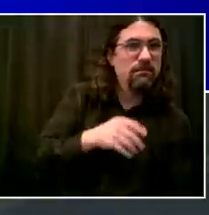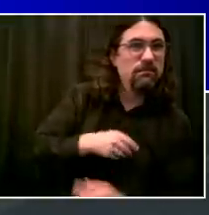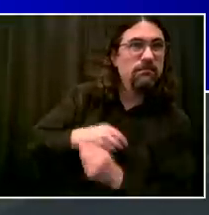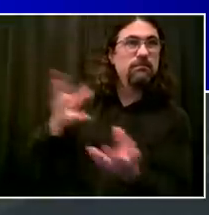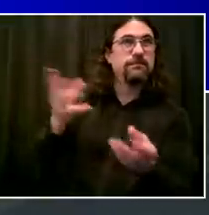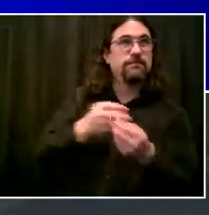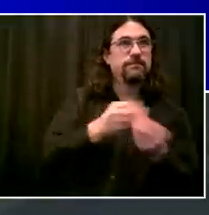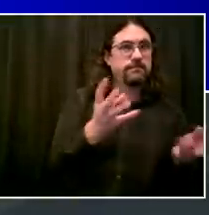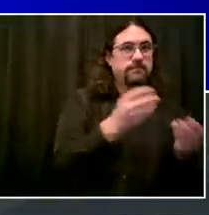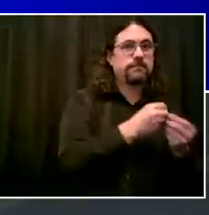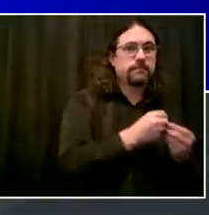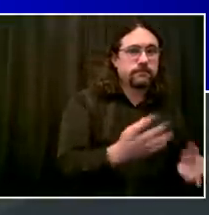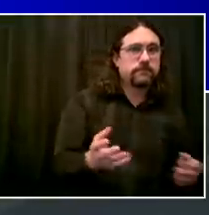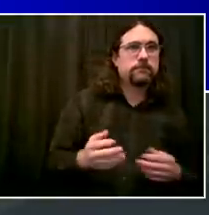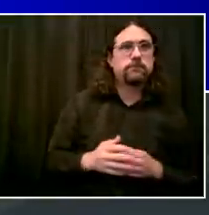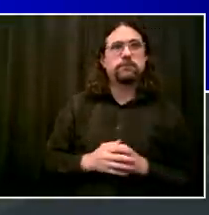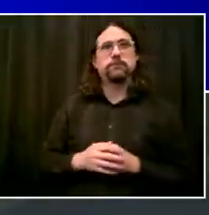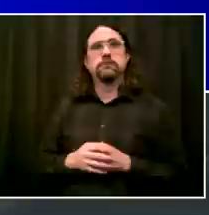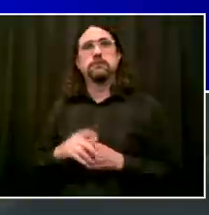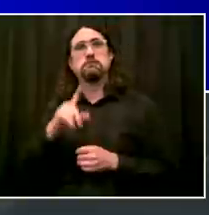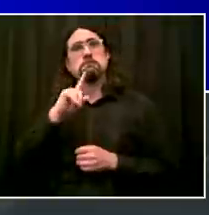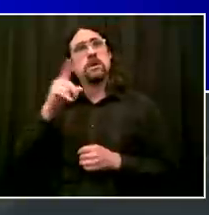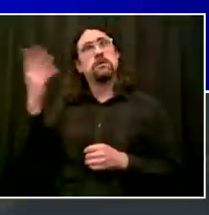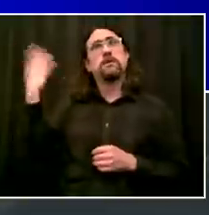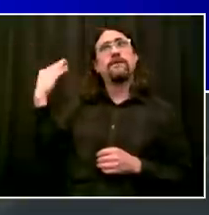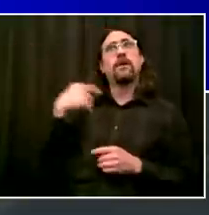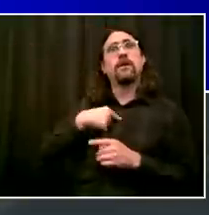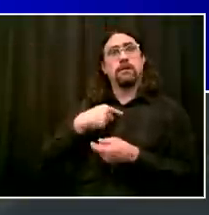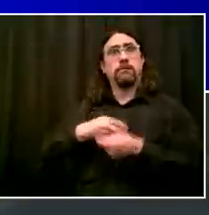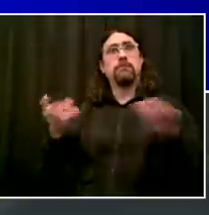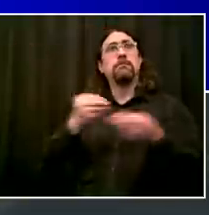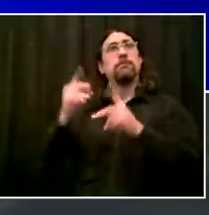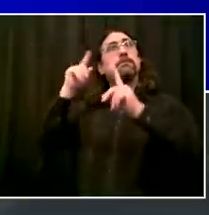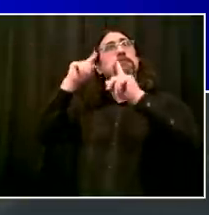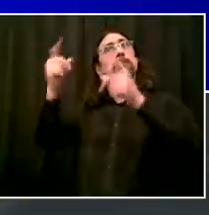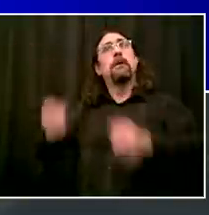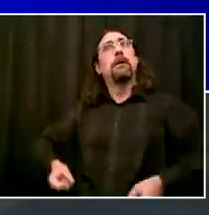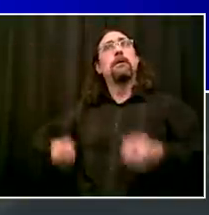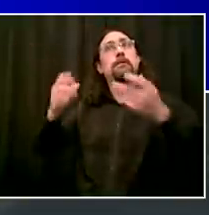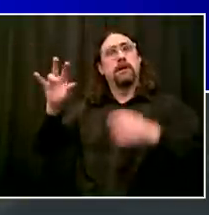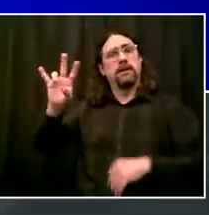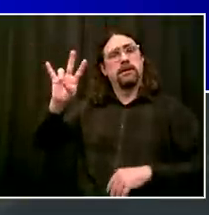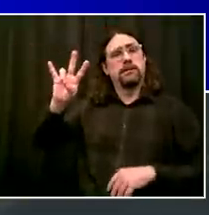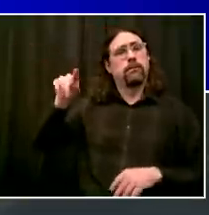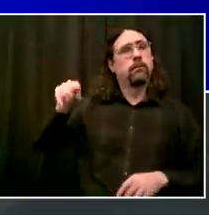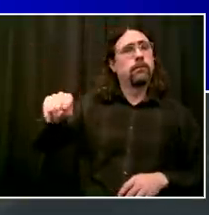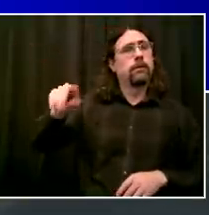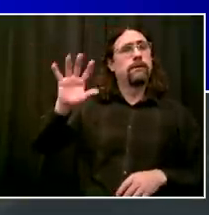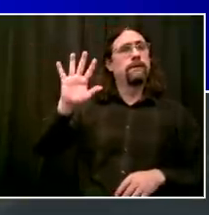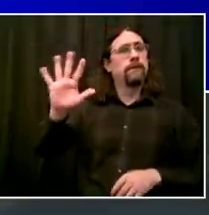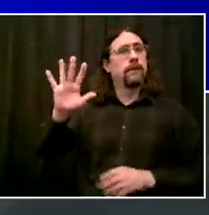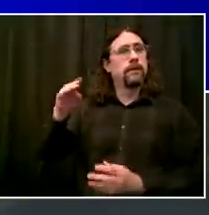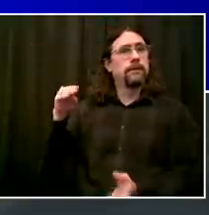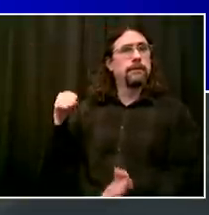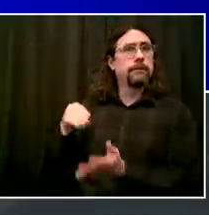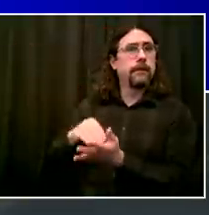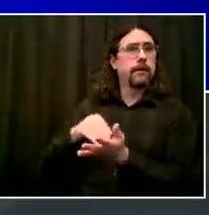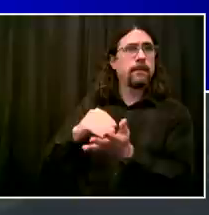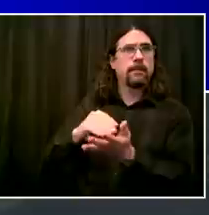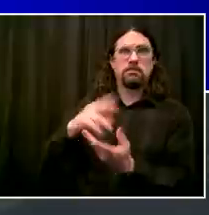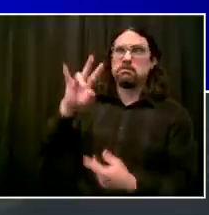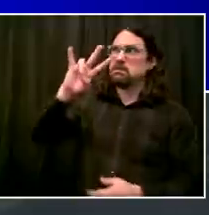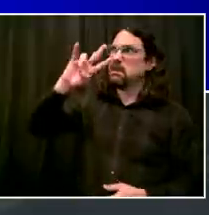because it's going very well and people are enthusiastic to get the face coverings. So we're going to more than double where we are now. We're going to go to